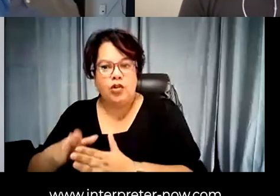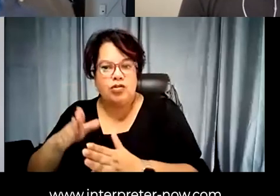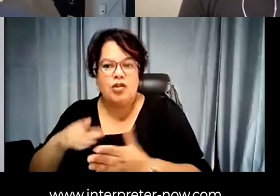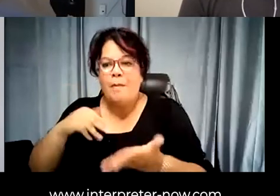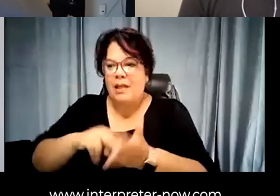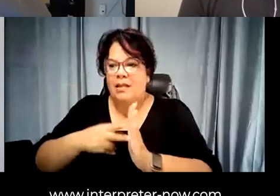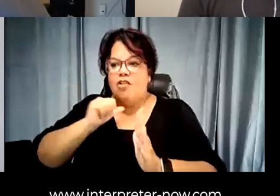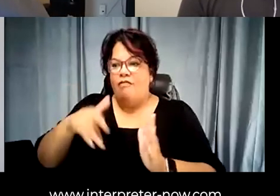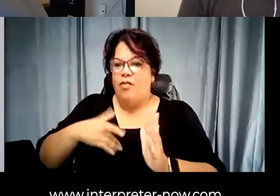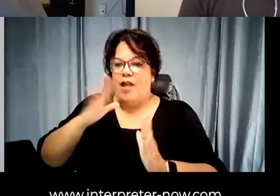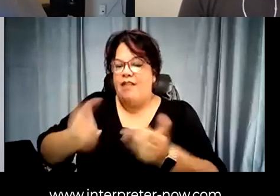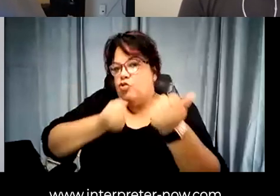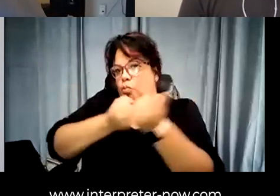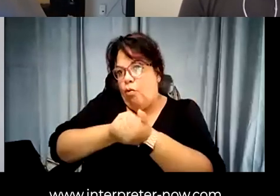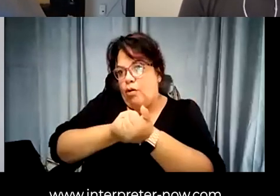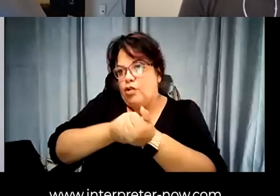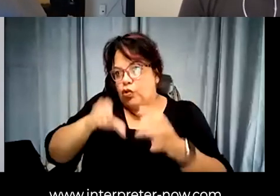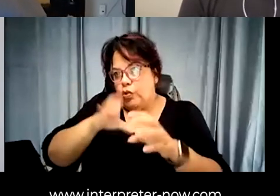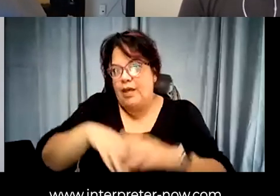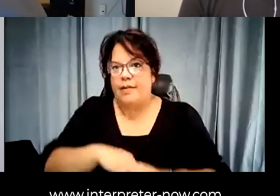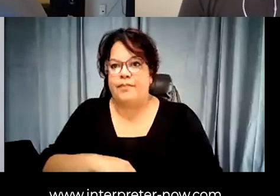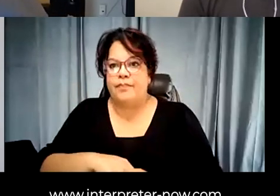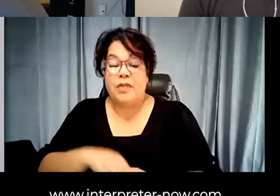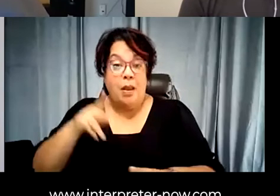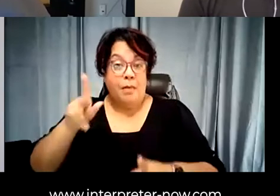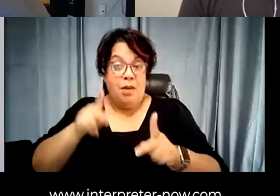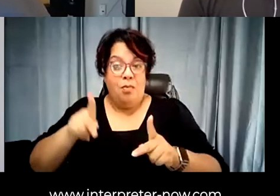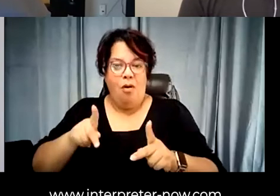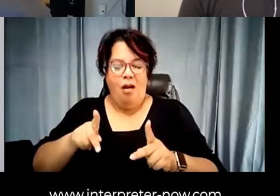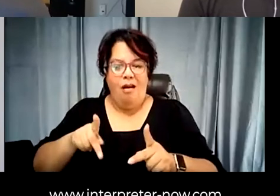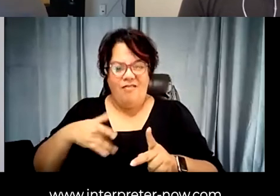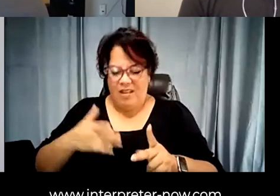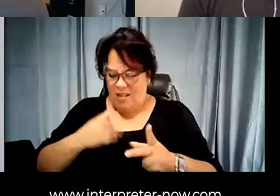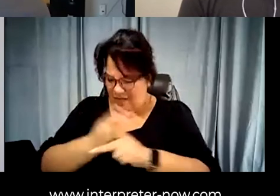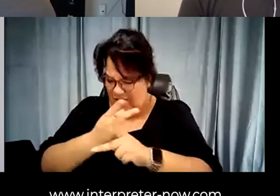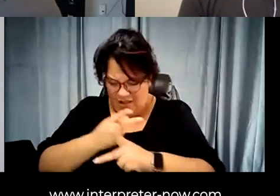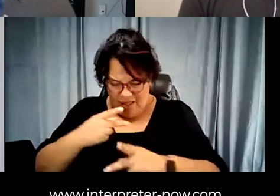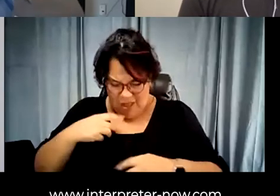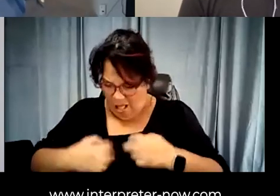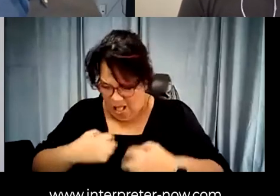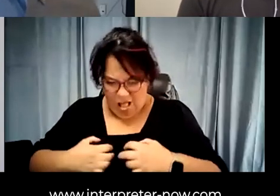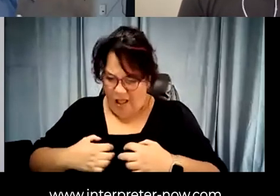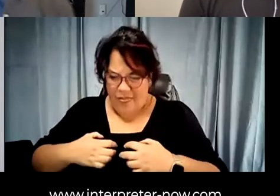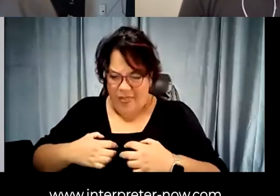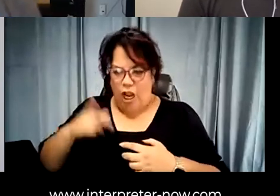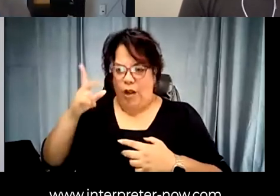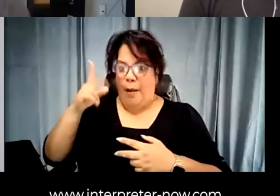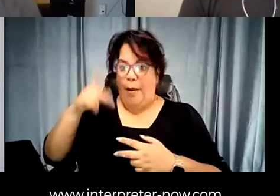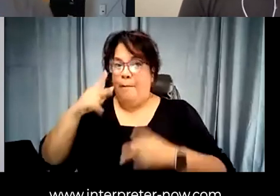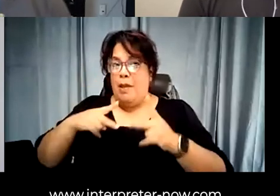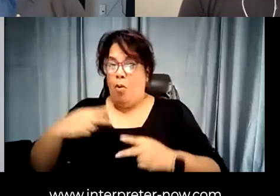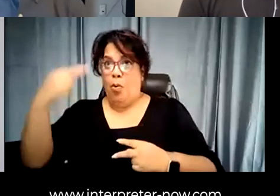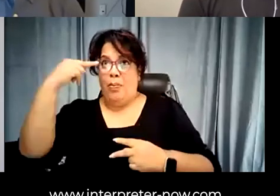so. And people are dealing with internal conflicts of looking like a slacker, even if they feel themselves